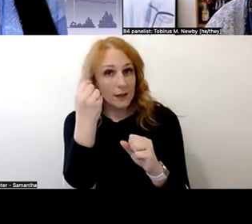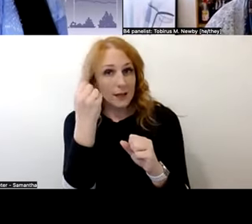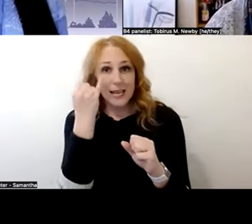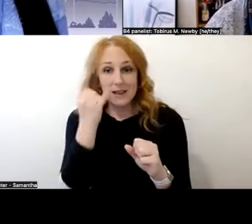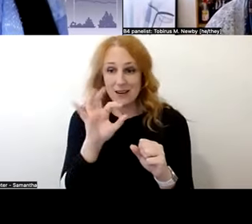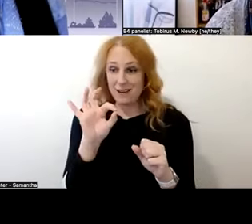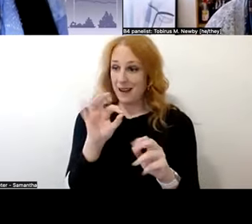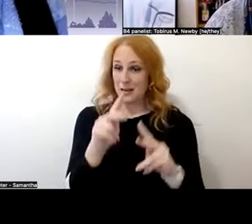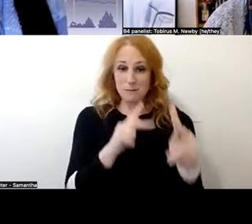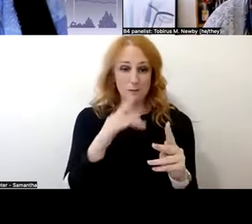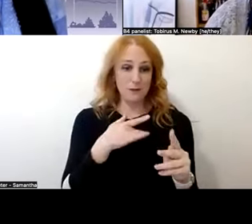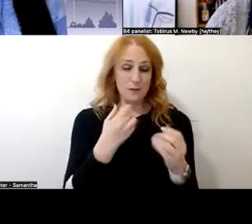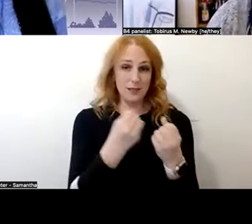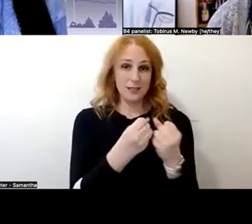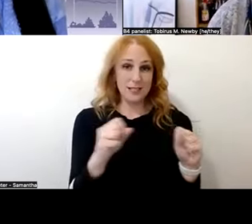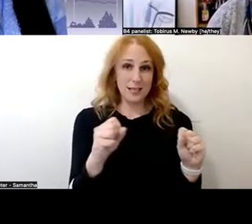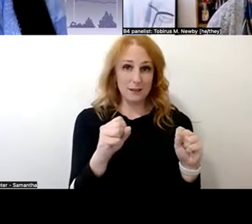not a safe environment.